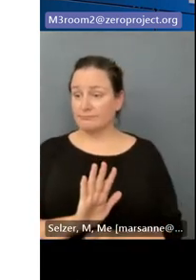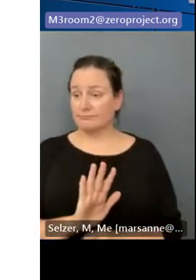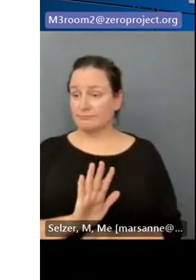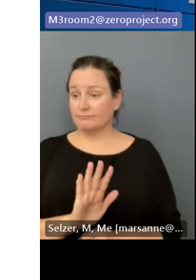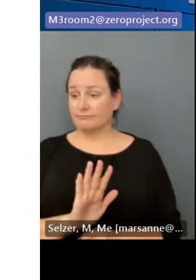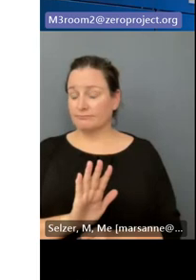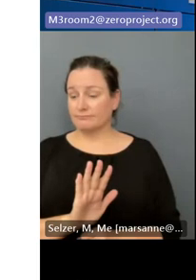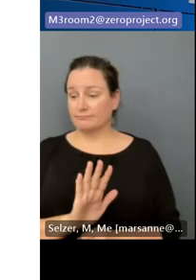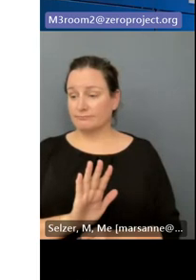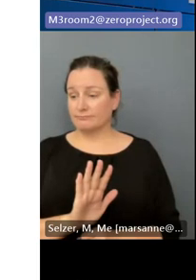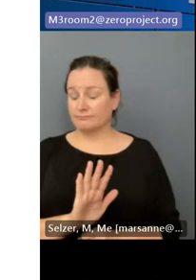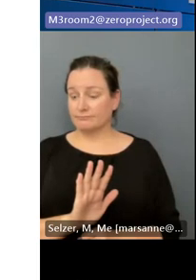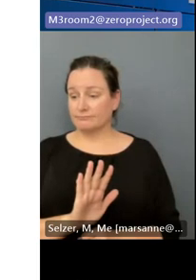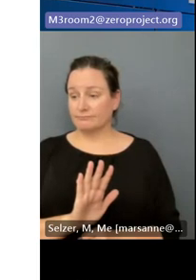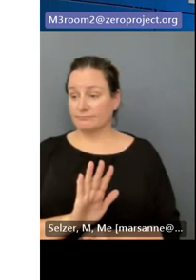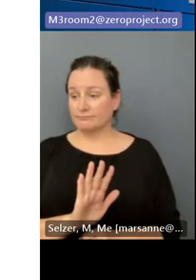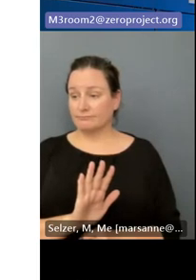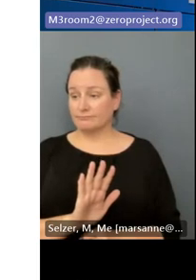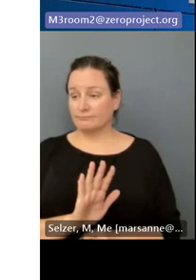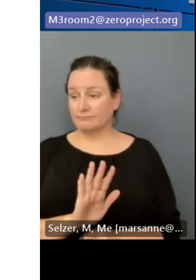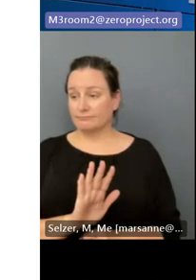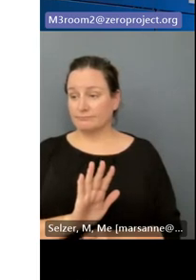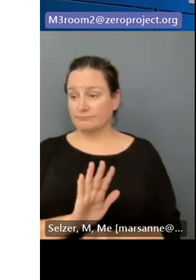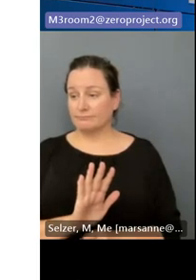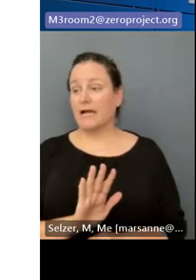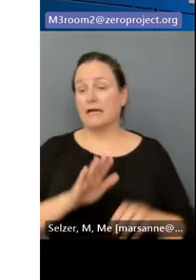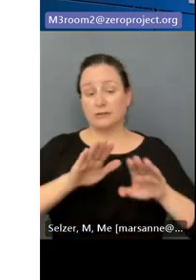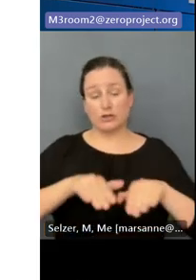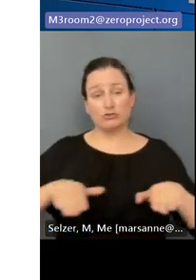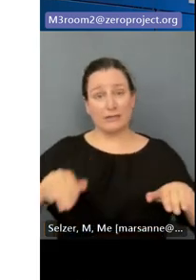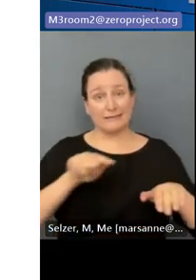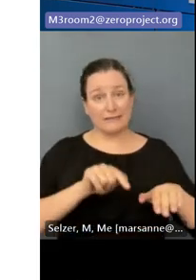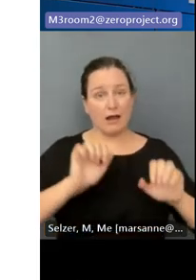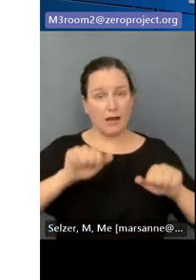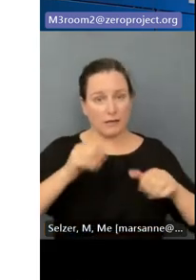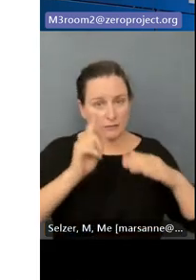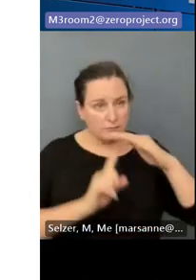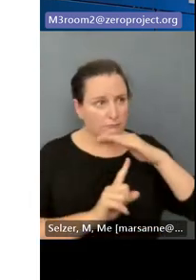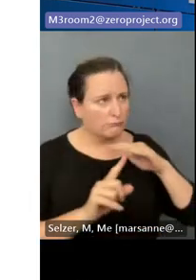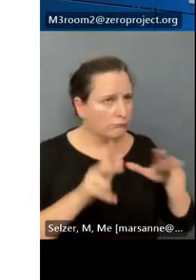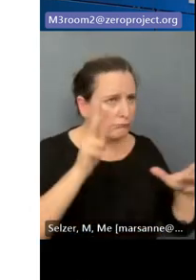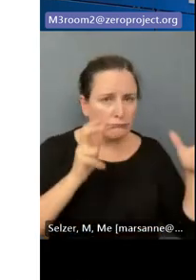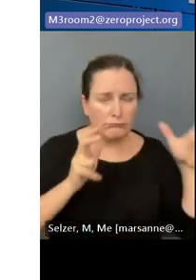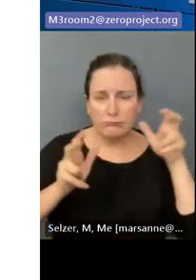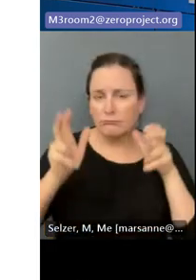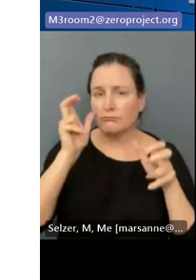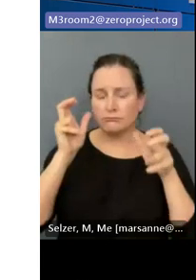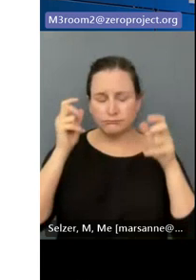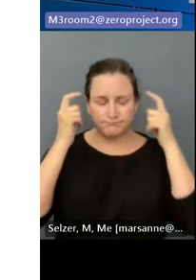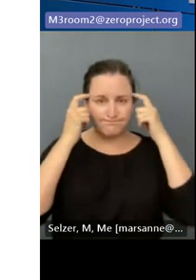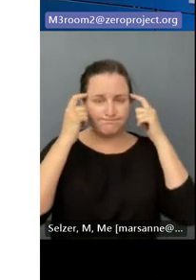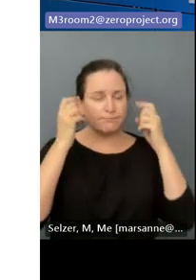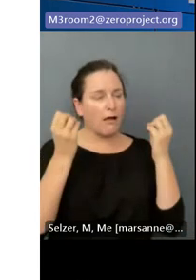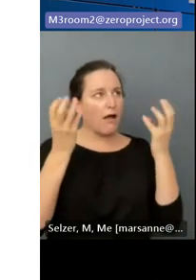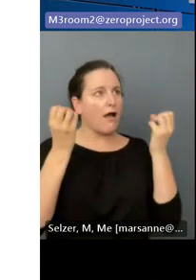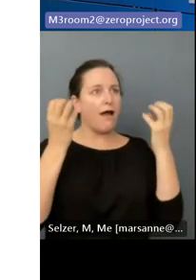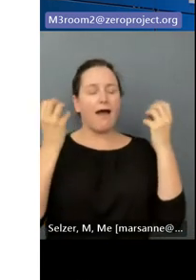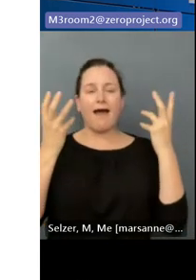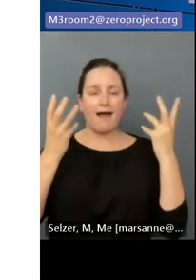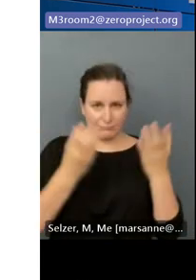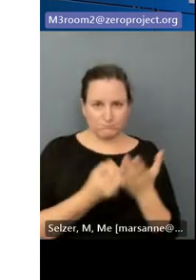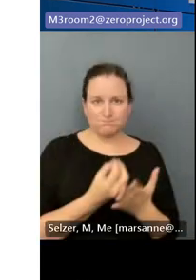where to have analysis and exams where we can, to